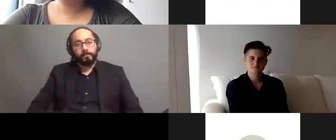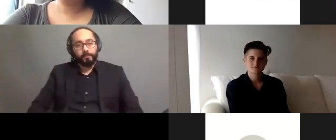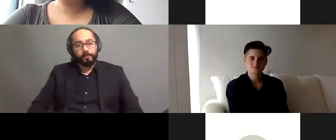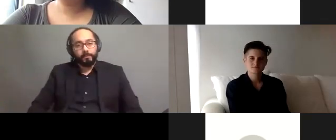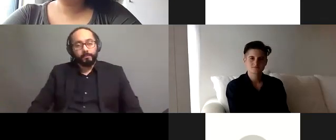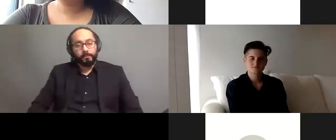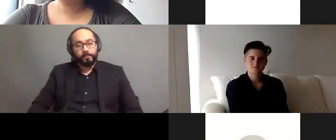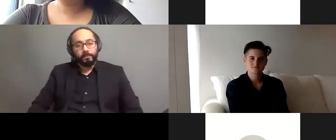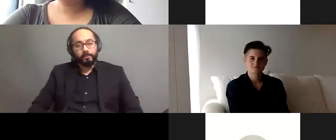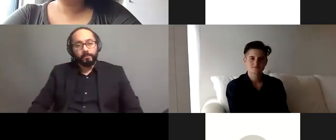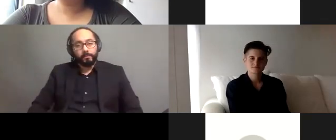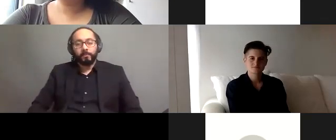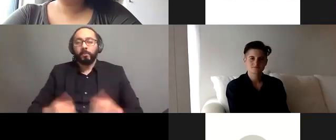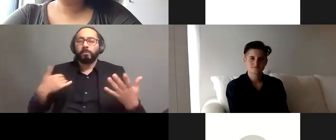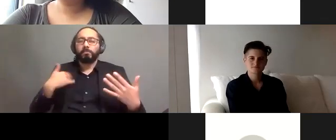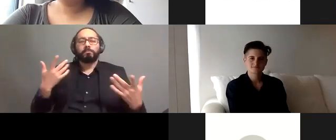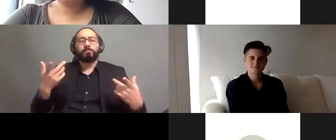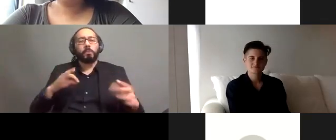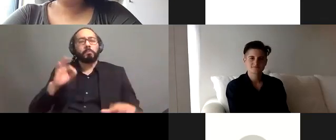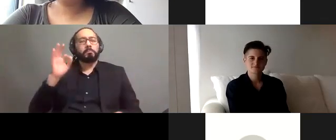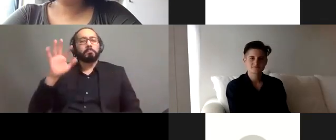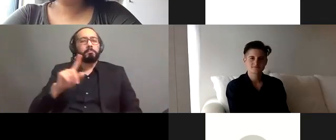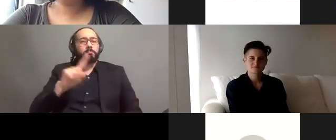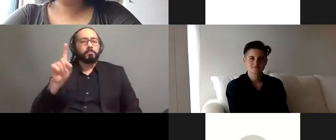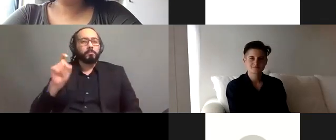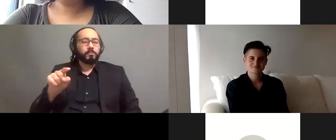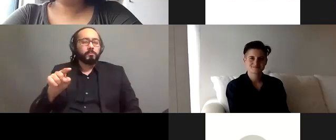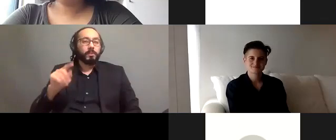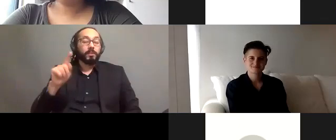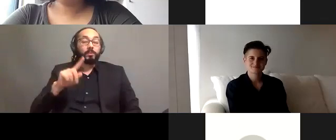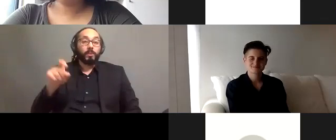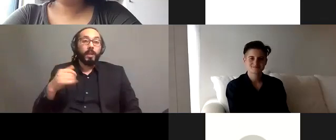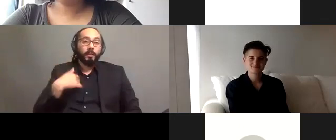I'm just going to ask the question. This is like a two-part question.